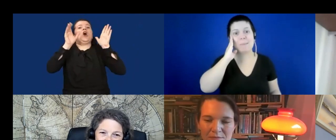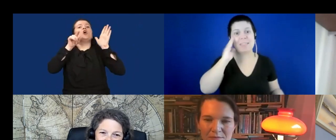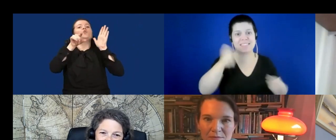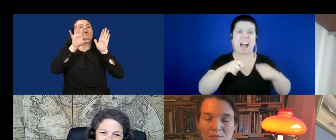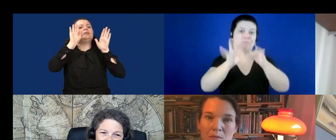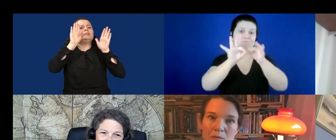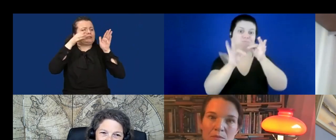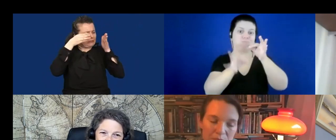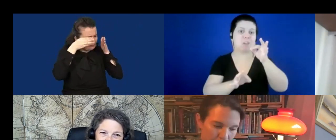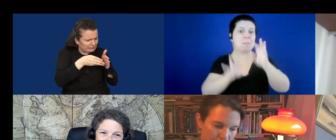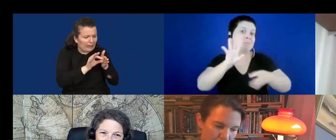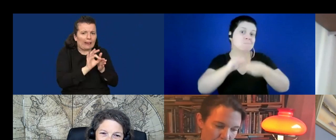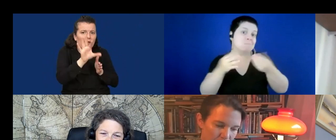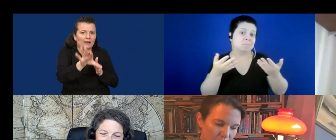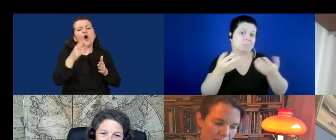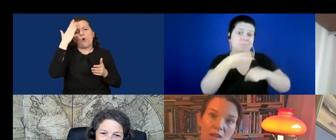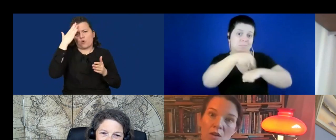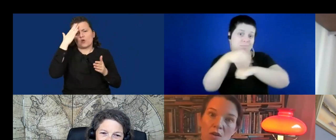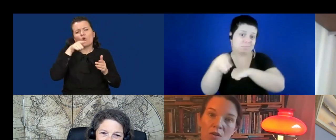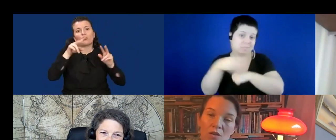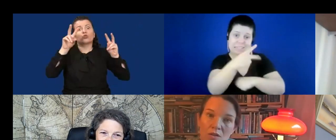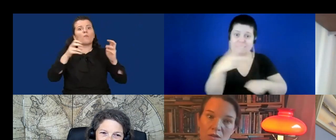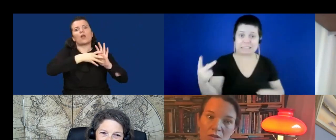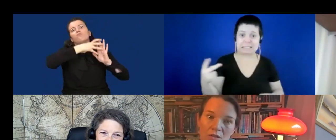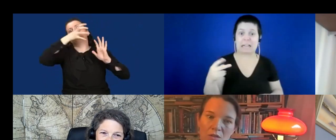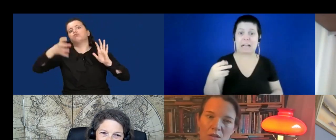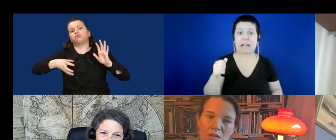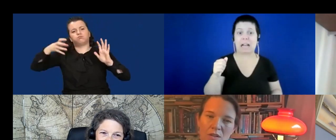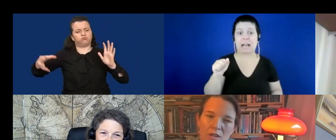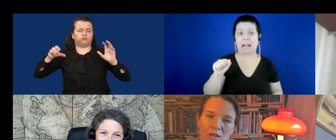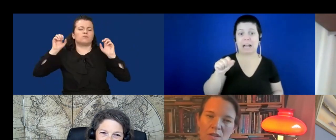you. Allison, any luck yet?